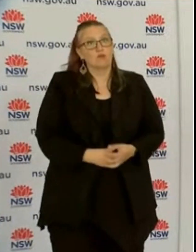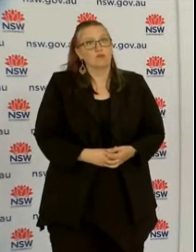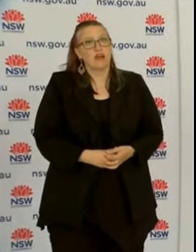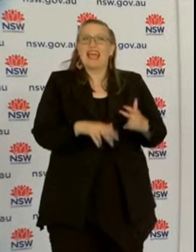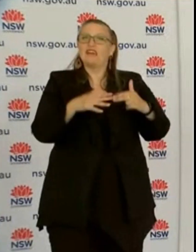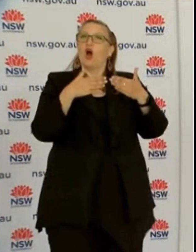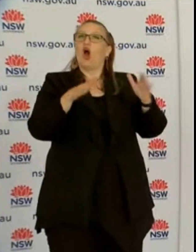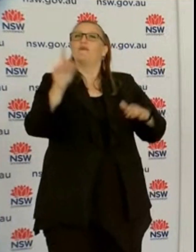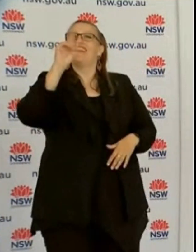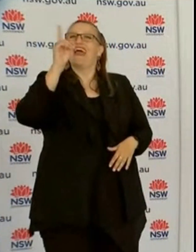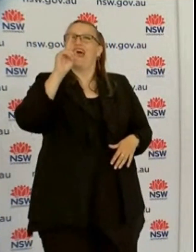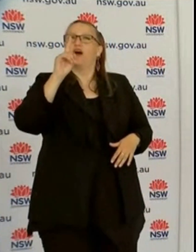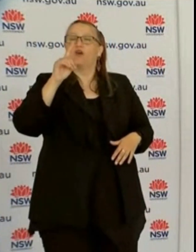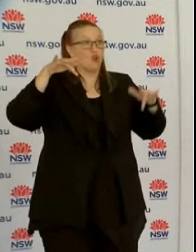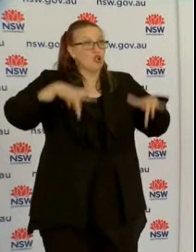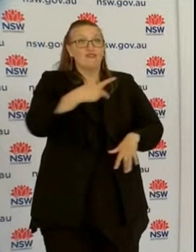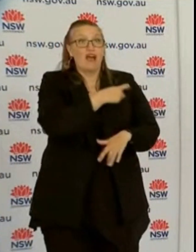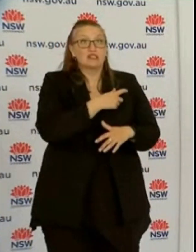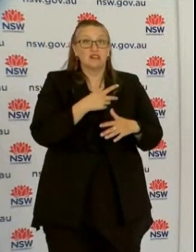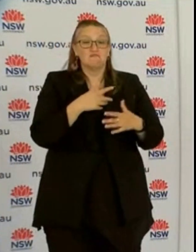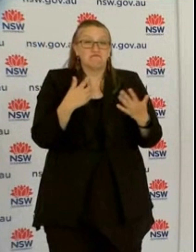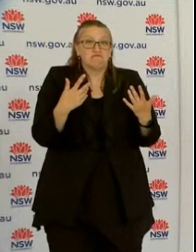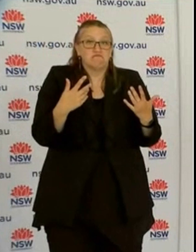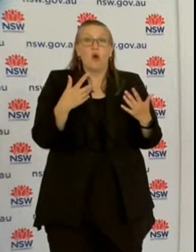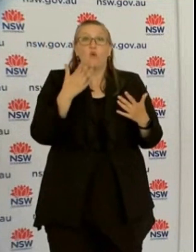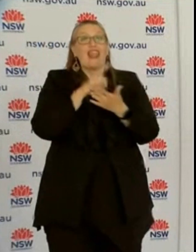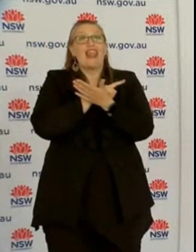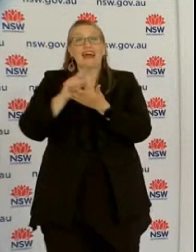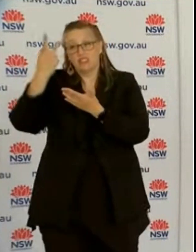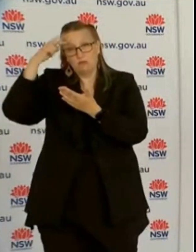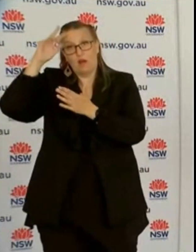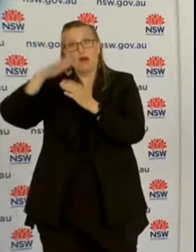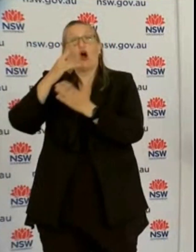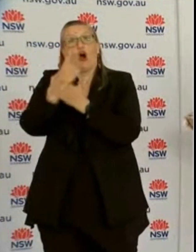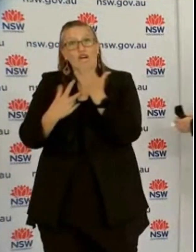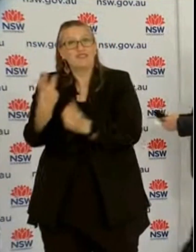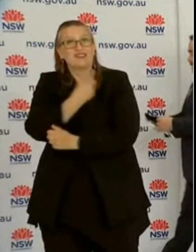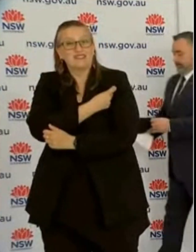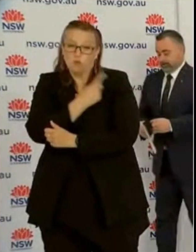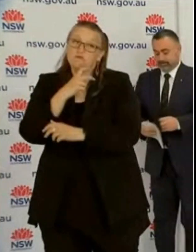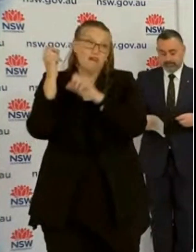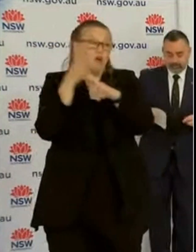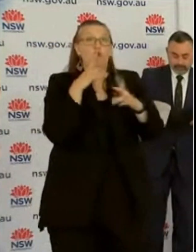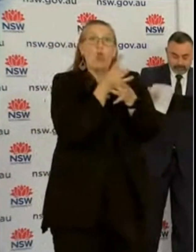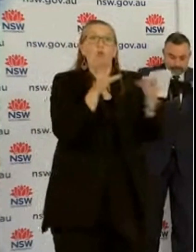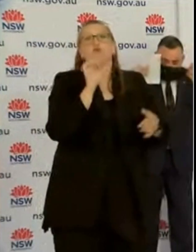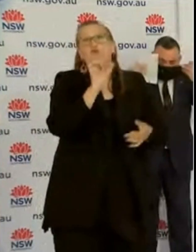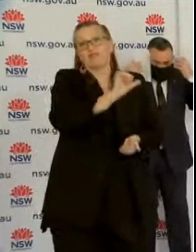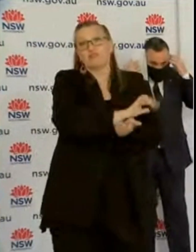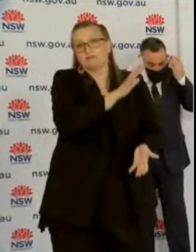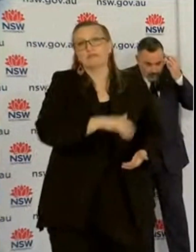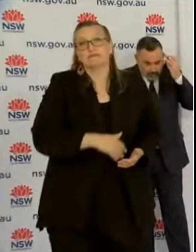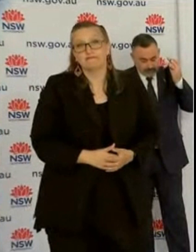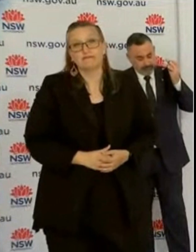go backwards and could lose freedoms if they're unvaccinated, and I make no apology for that. When are we going to get an update of the restriction settings, particularly for